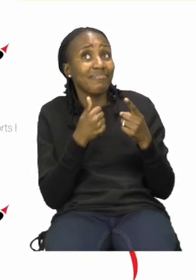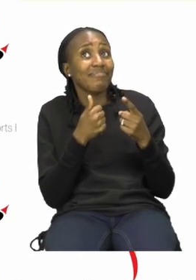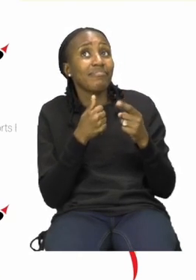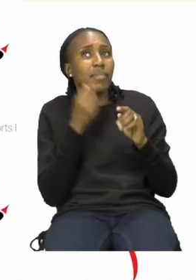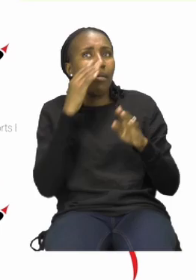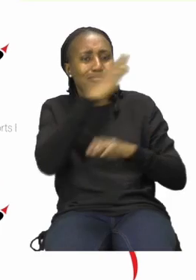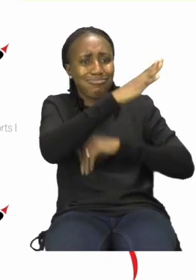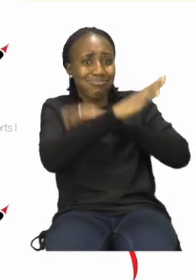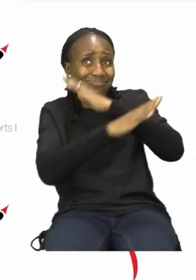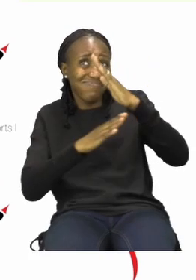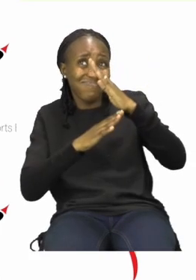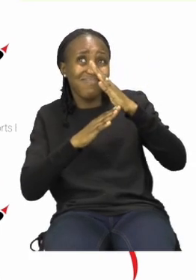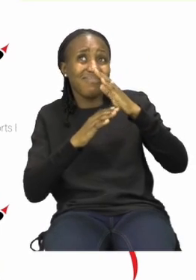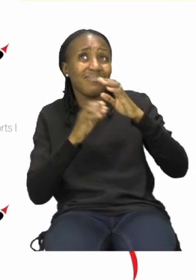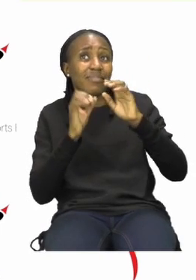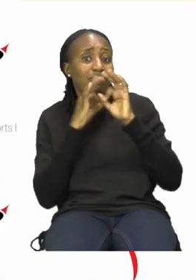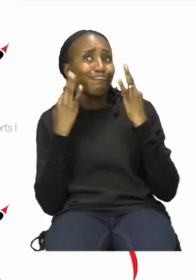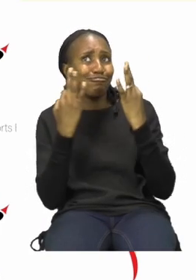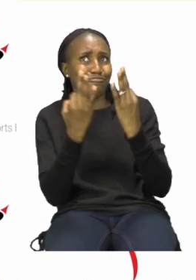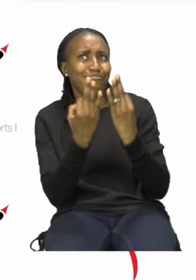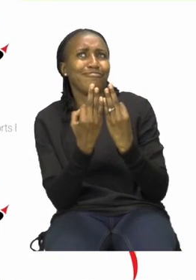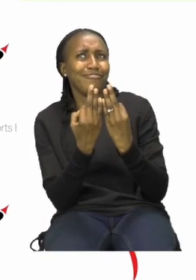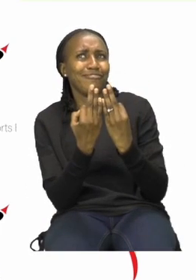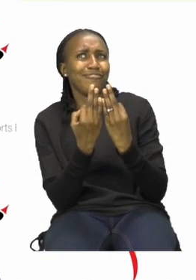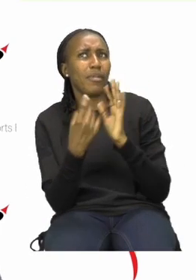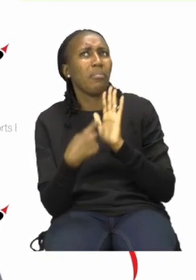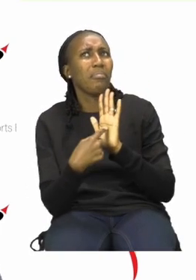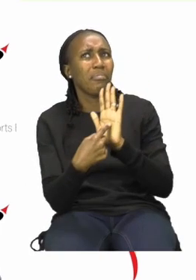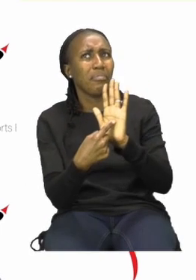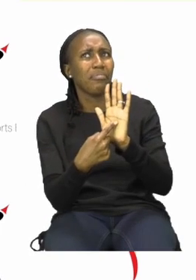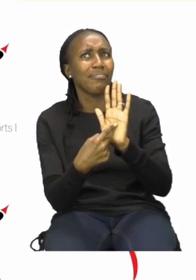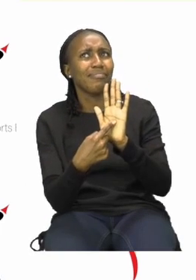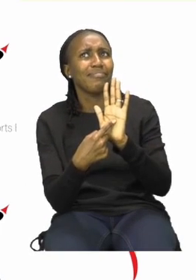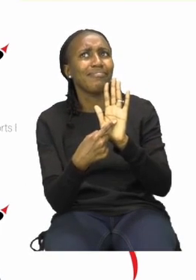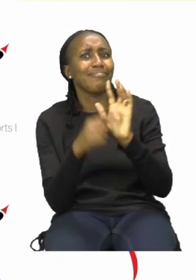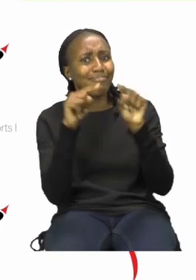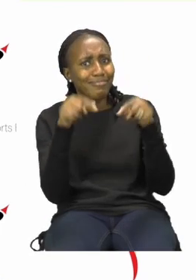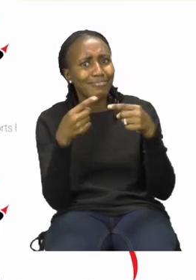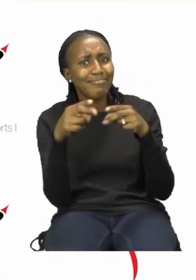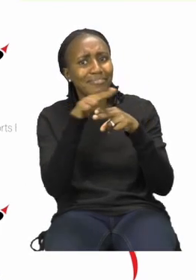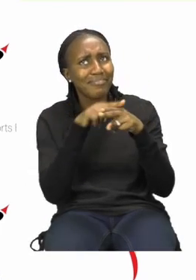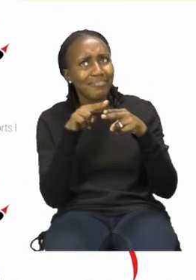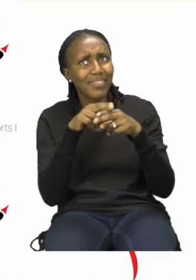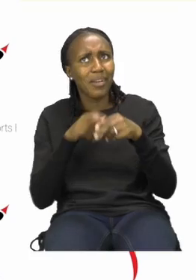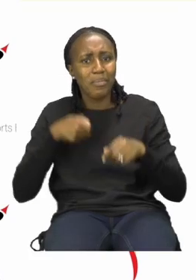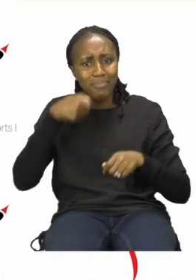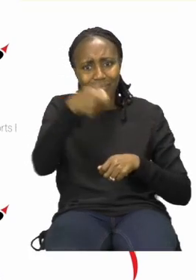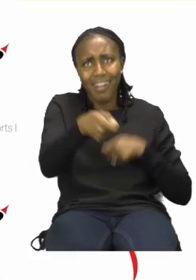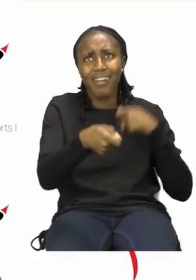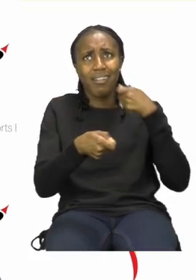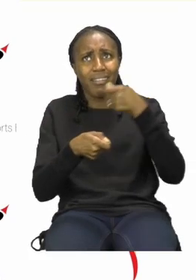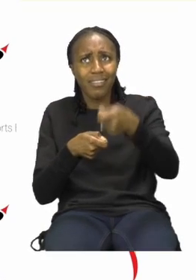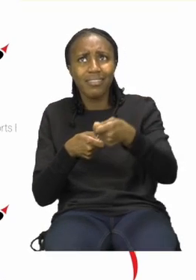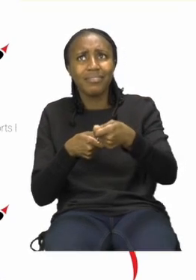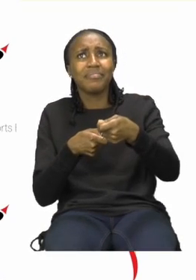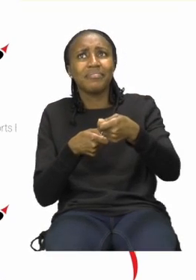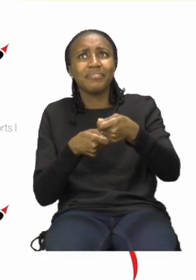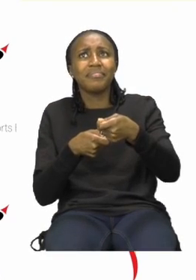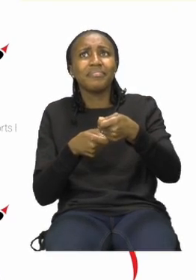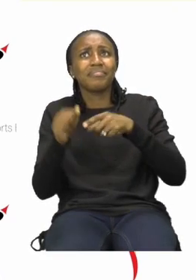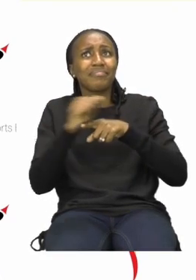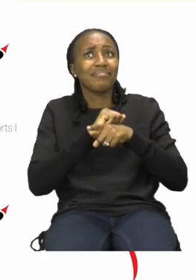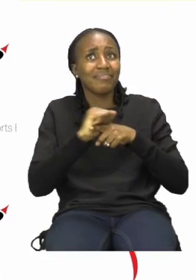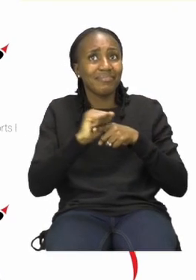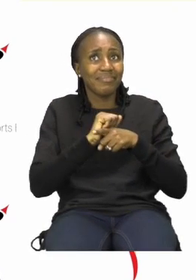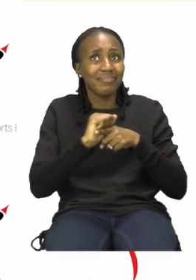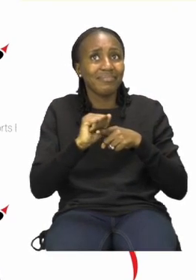Kendo Federation, that is just showing us some of the swords that they use to practice